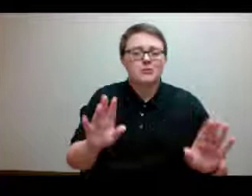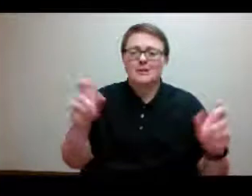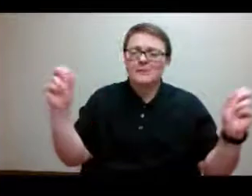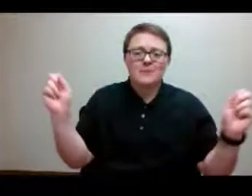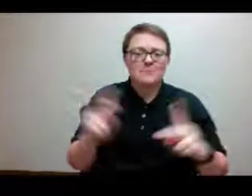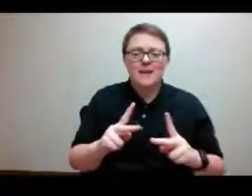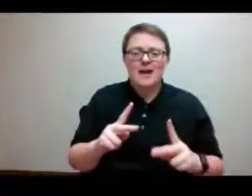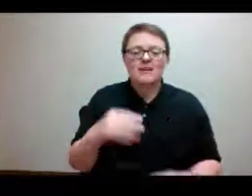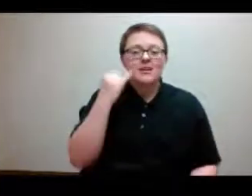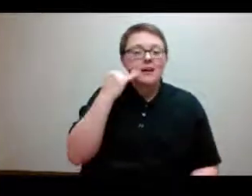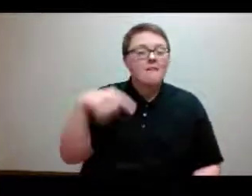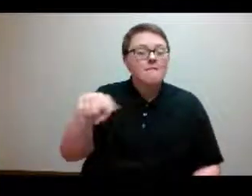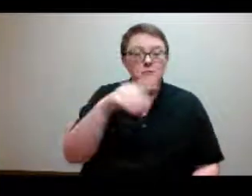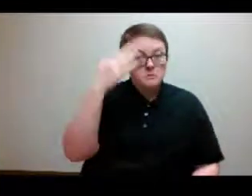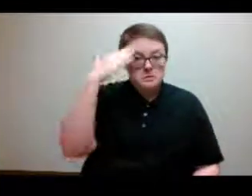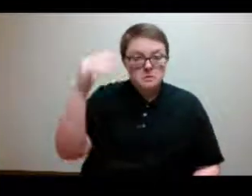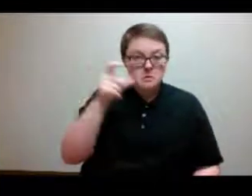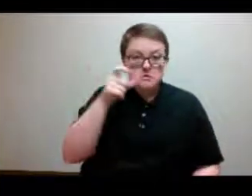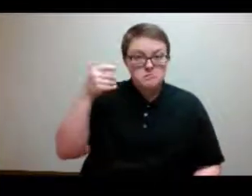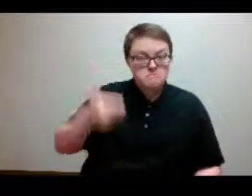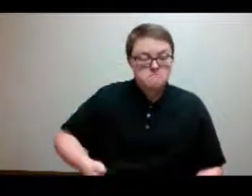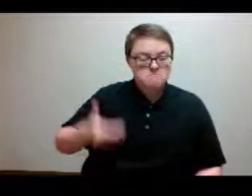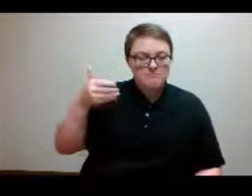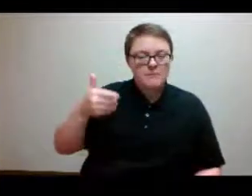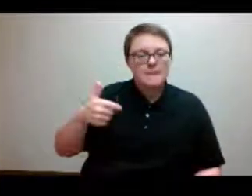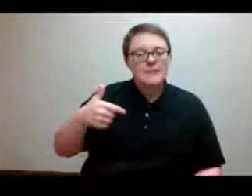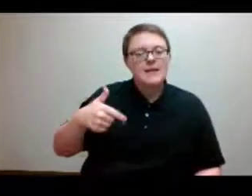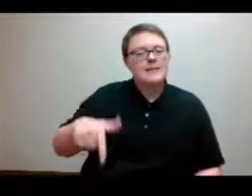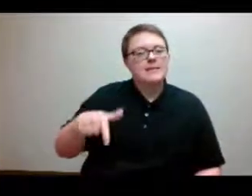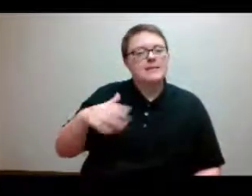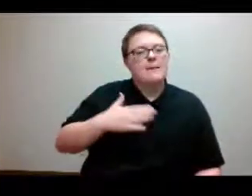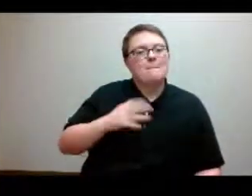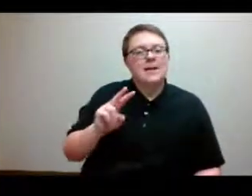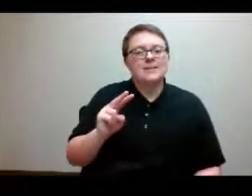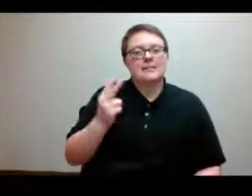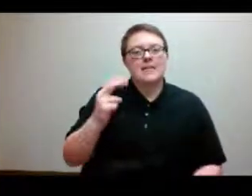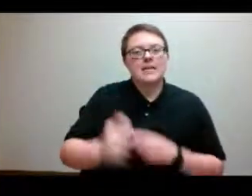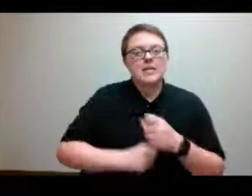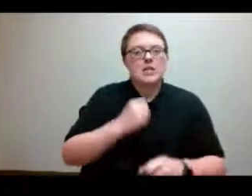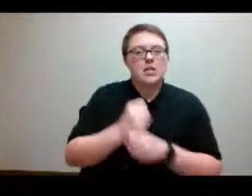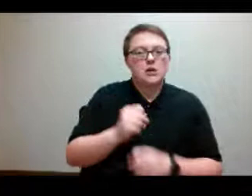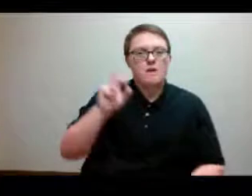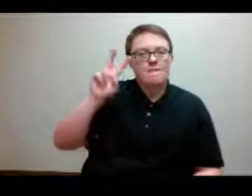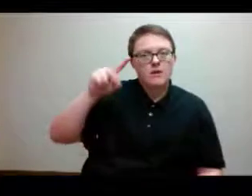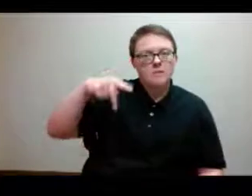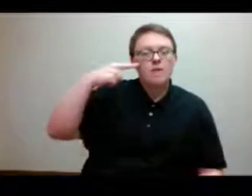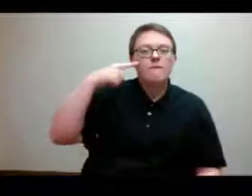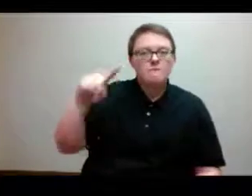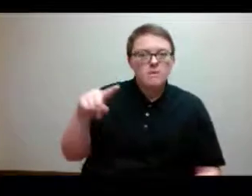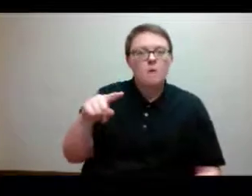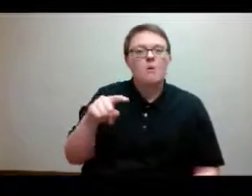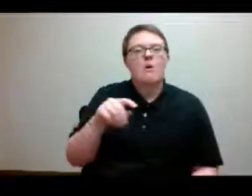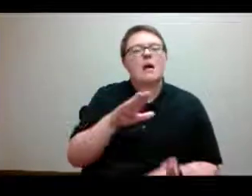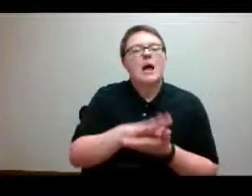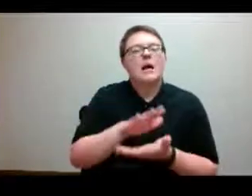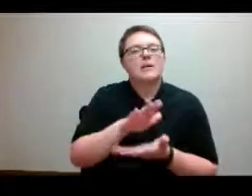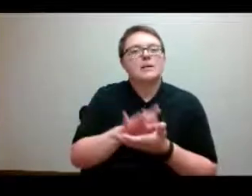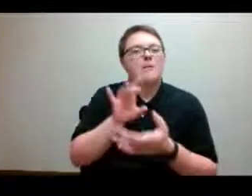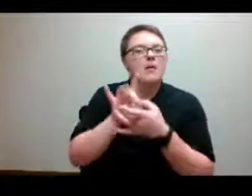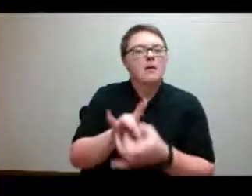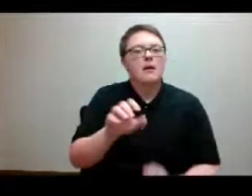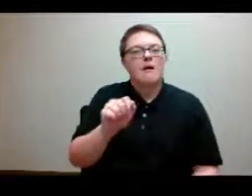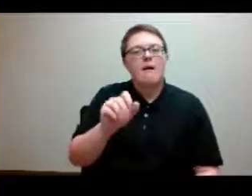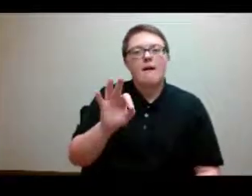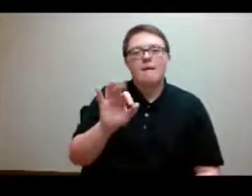of you who don't know me, I am entering my second year as Vice President for Academic Affairs, and I'm glad to share this time with